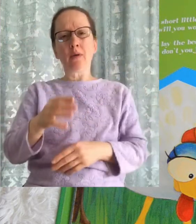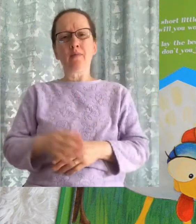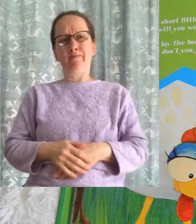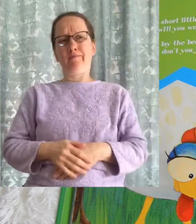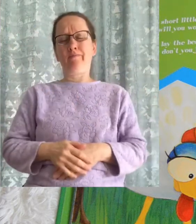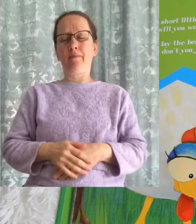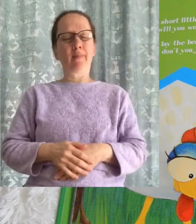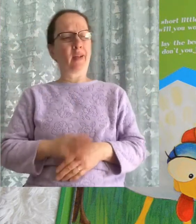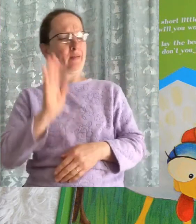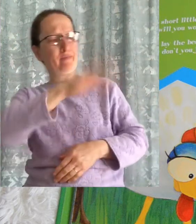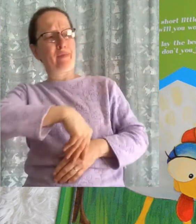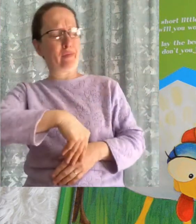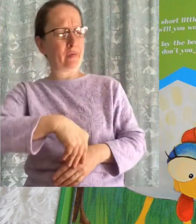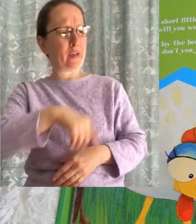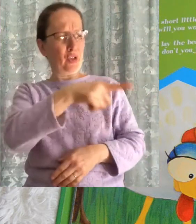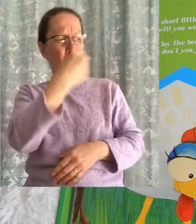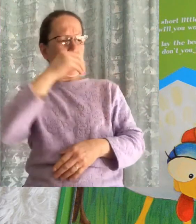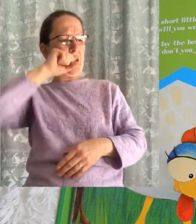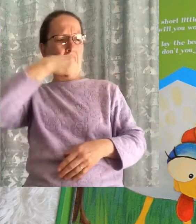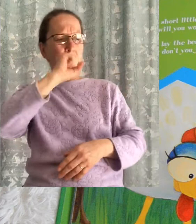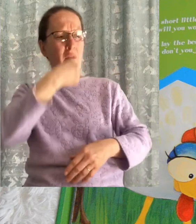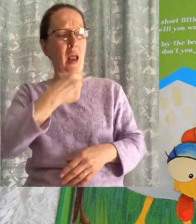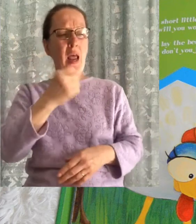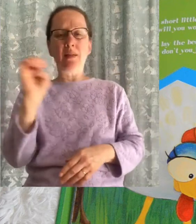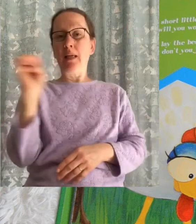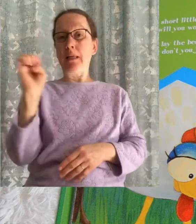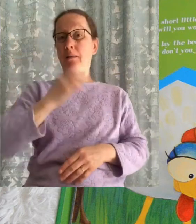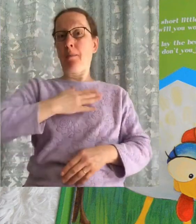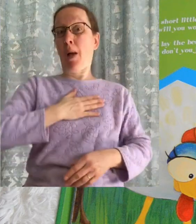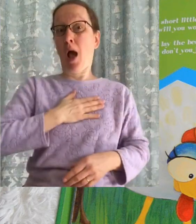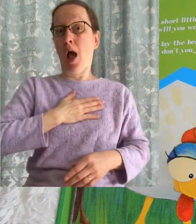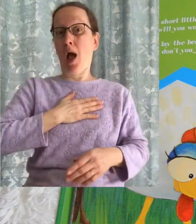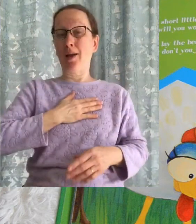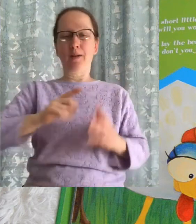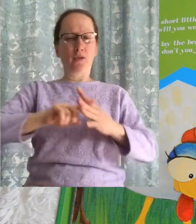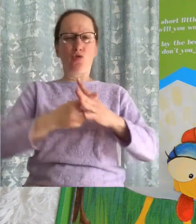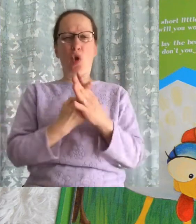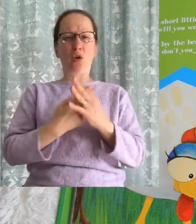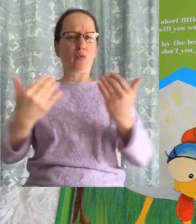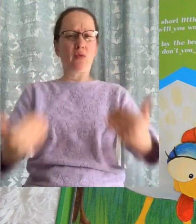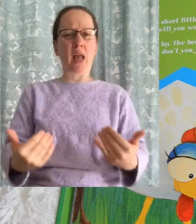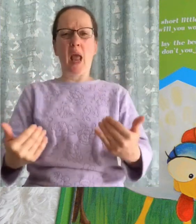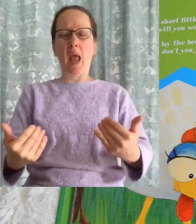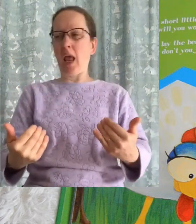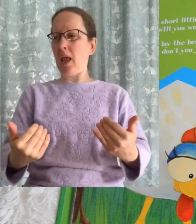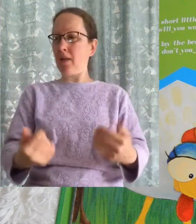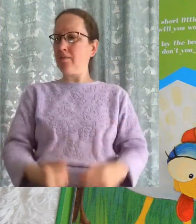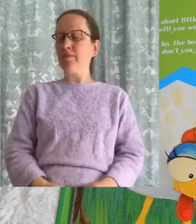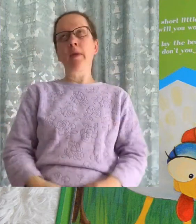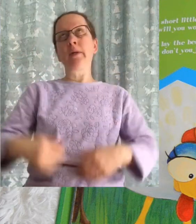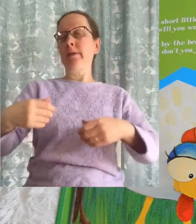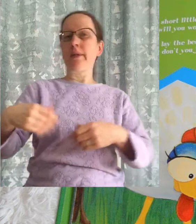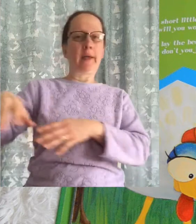carrots. Stay out of my way. Easter is mine now, starting today. Then she left